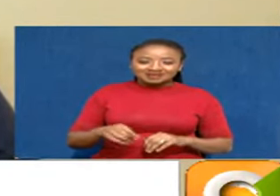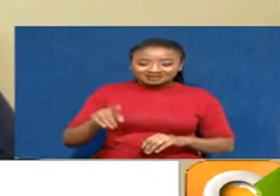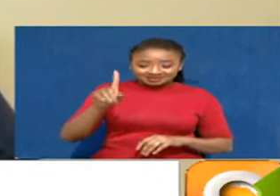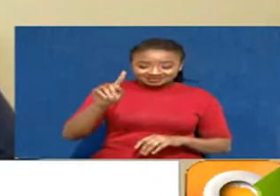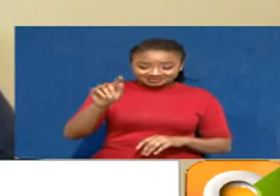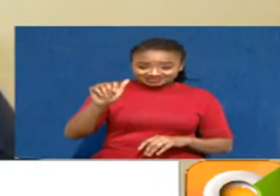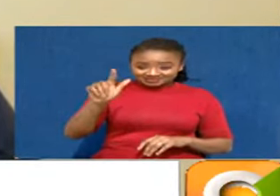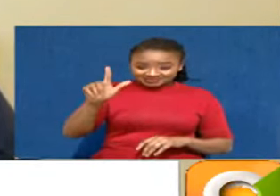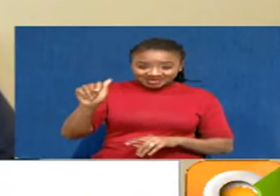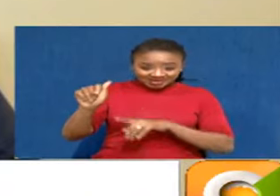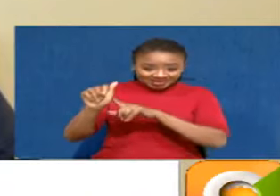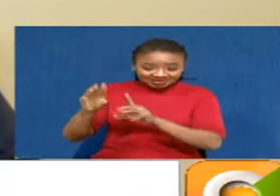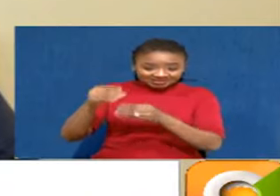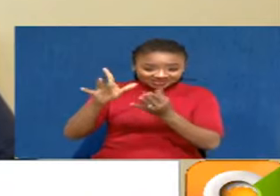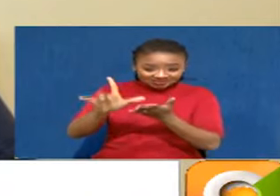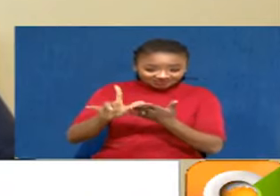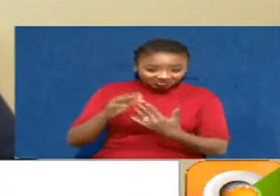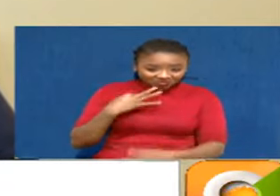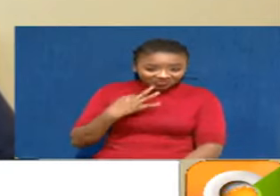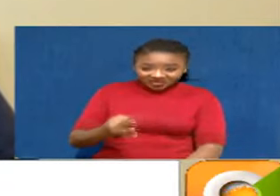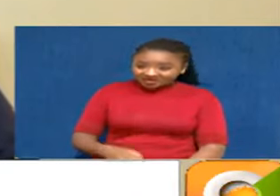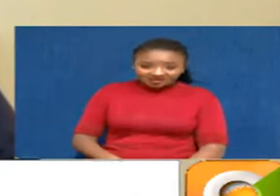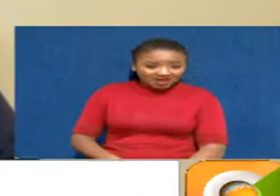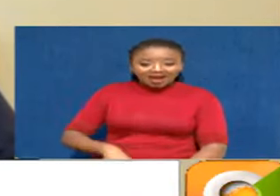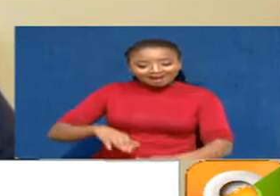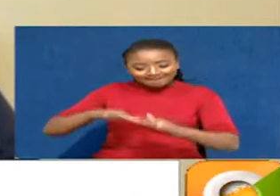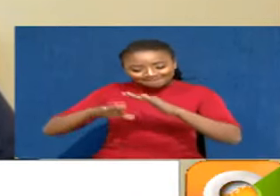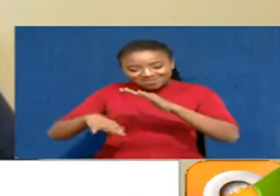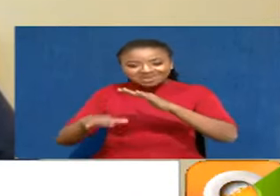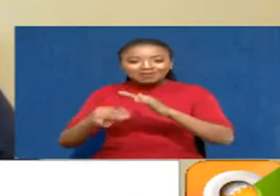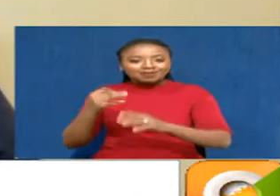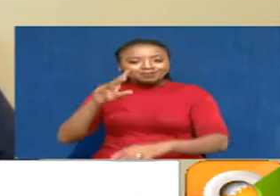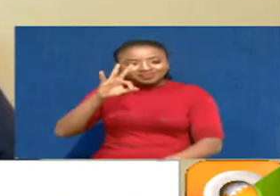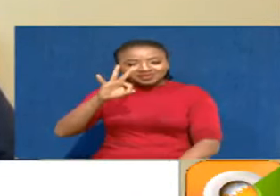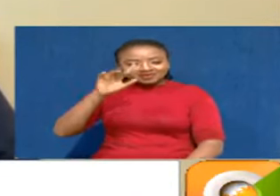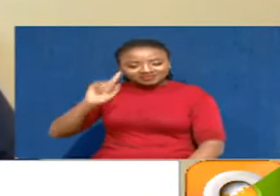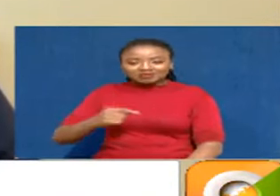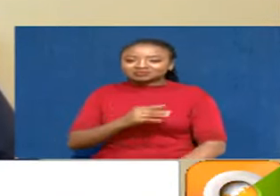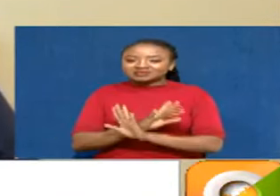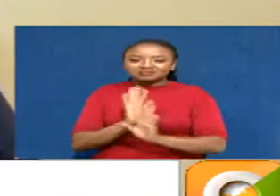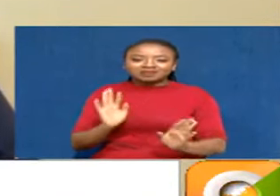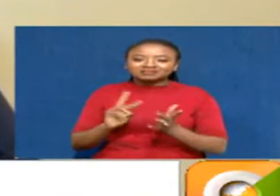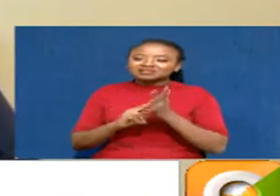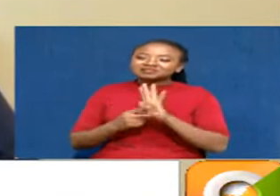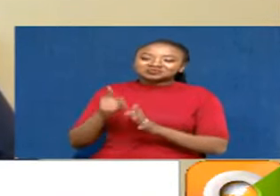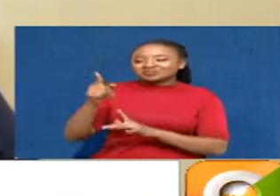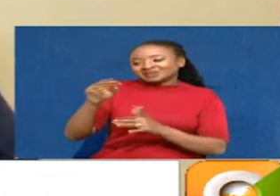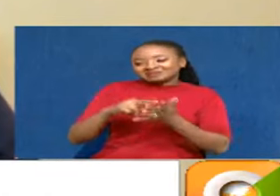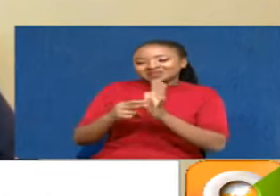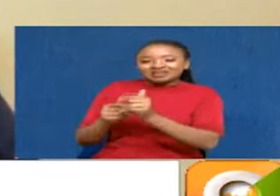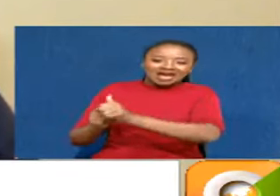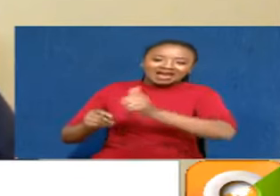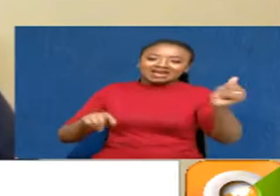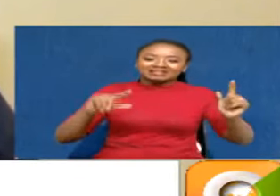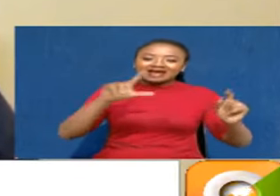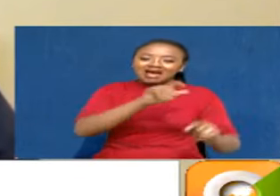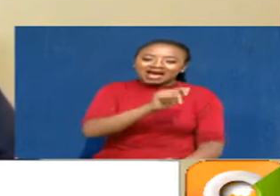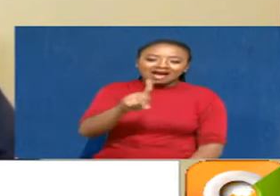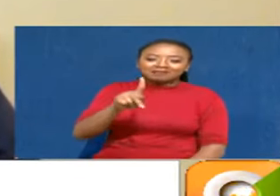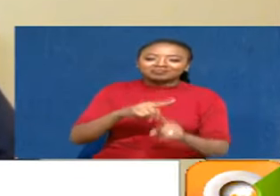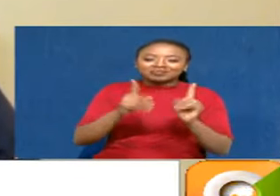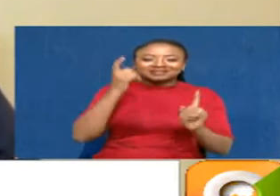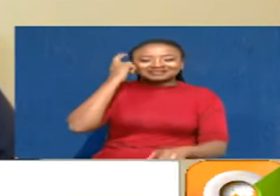much higher than 300 shillings, is at least 1,000 shillings. So I know that the gentleman must have been referring to another lender, but remembering